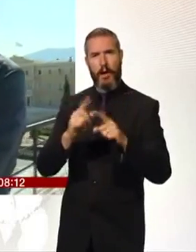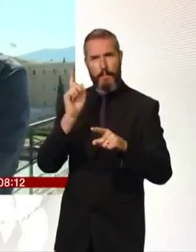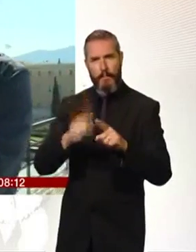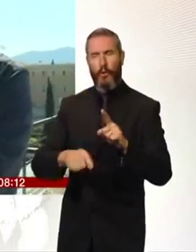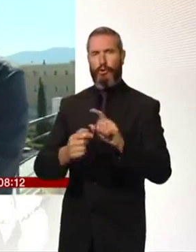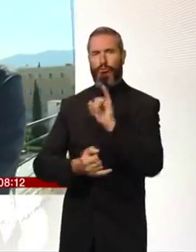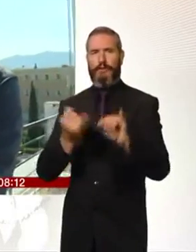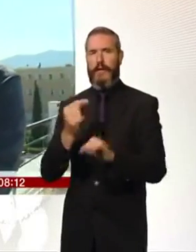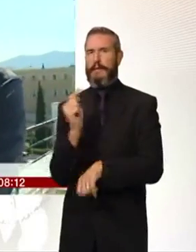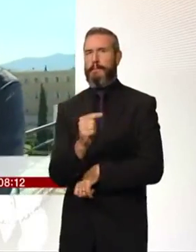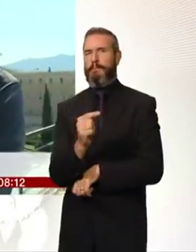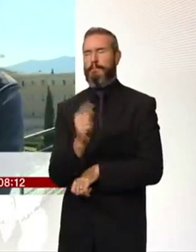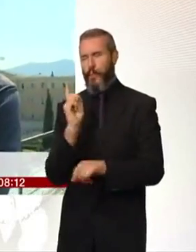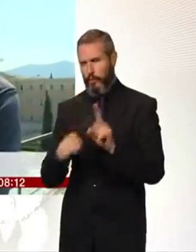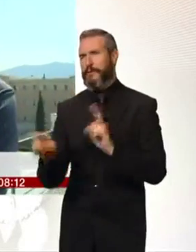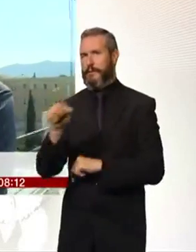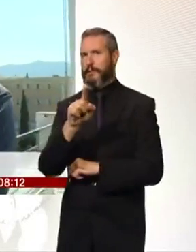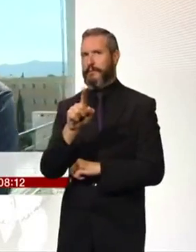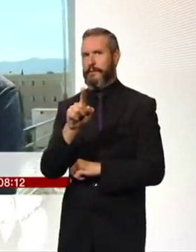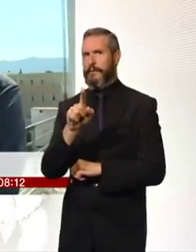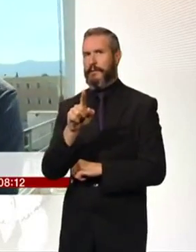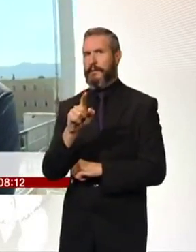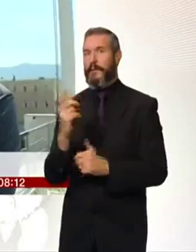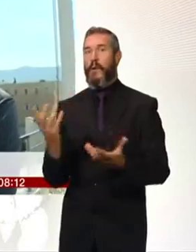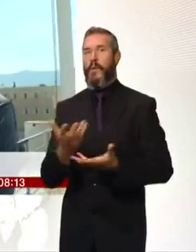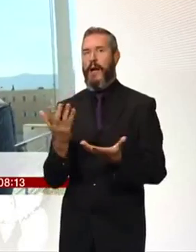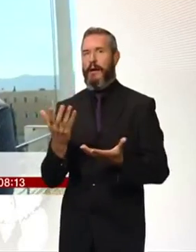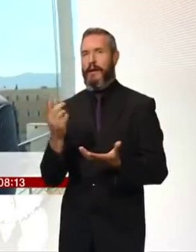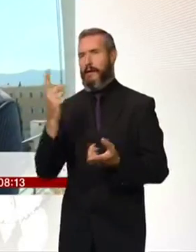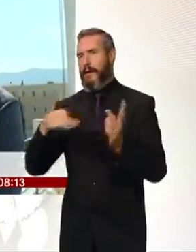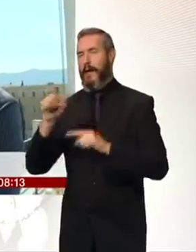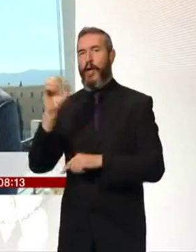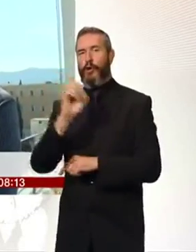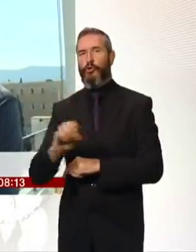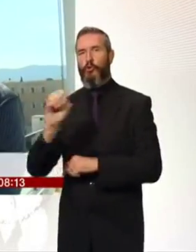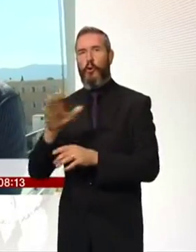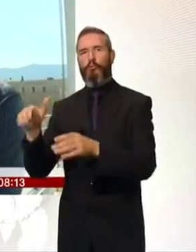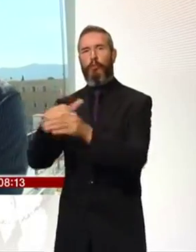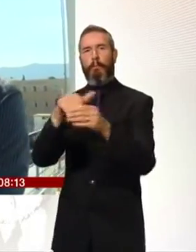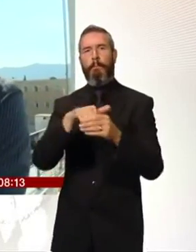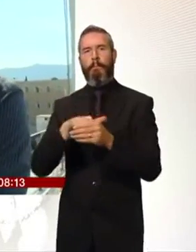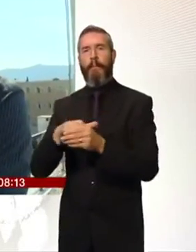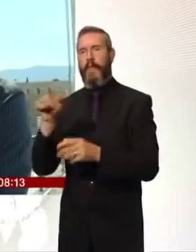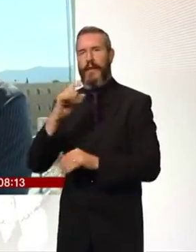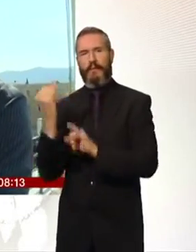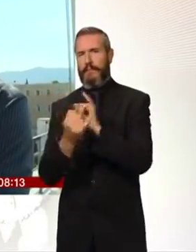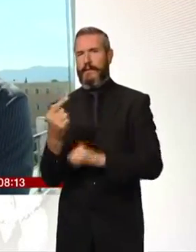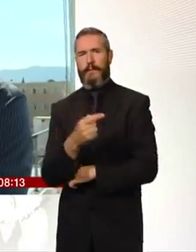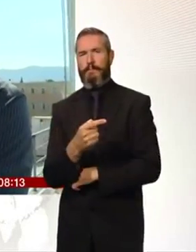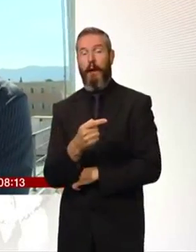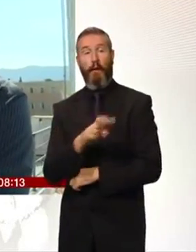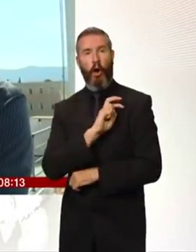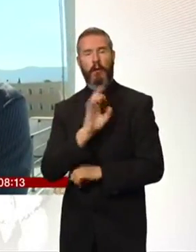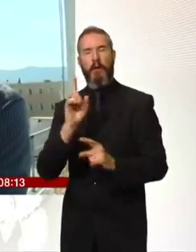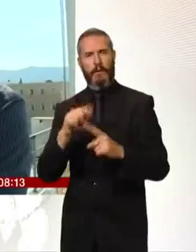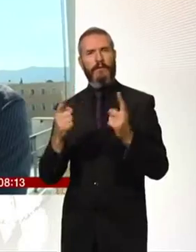criticism amongst the other Eurogroup ministers. The fact is that